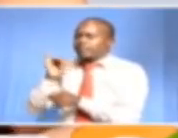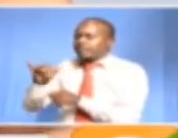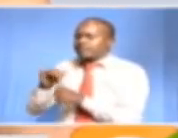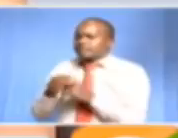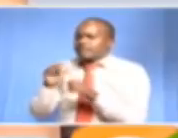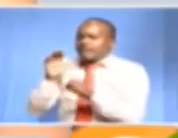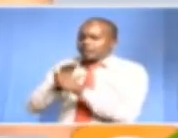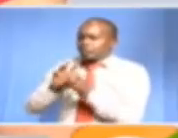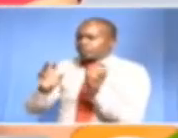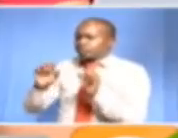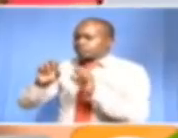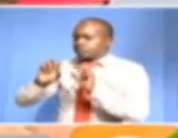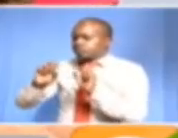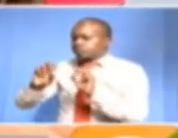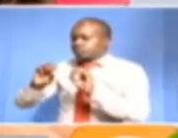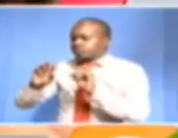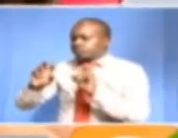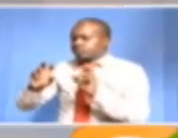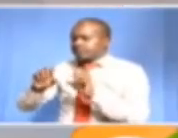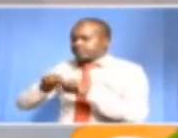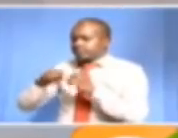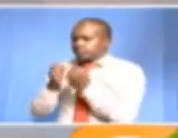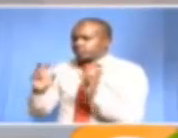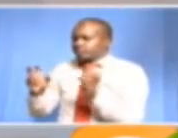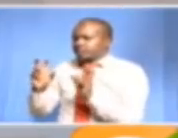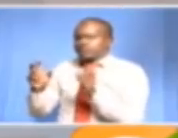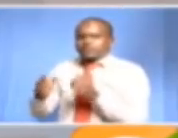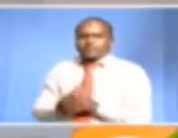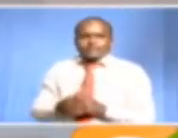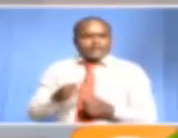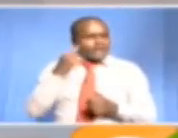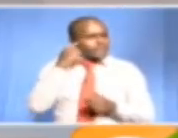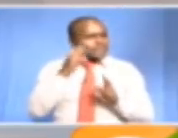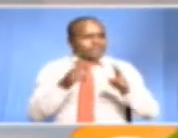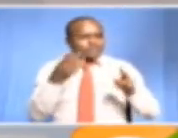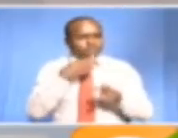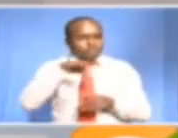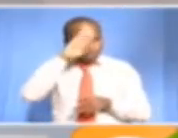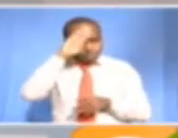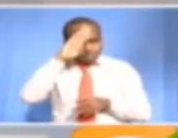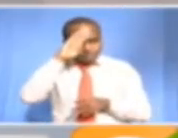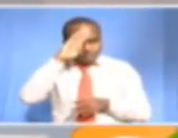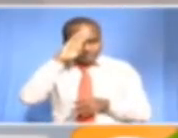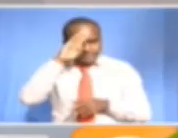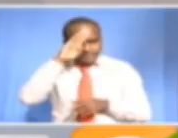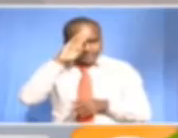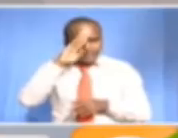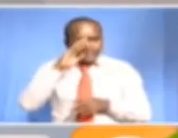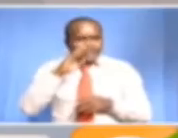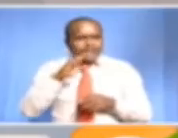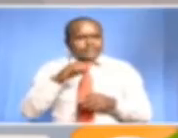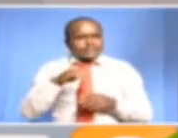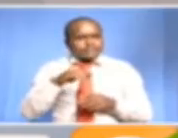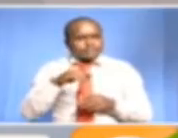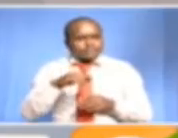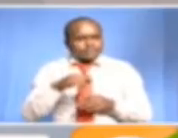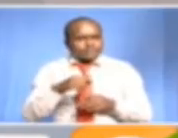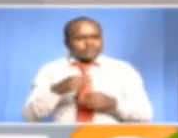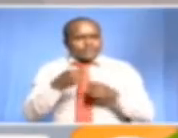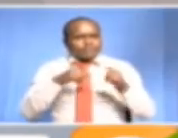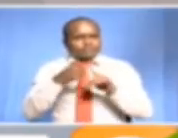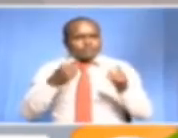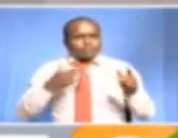media reaction to that. I think it's extremely unfortunate, and it's unfortunate coming again from my